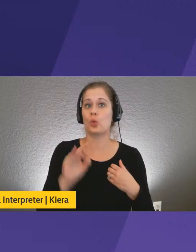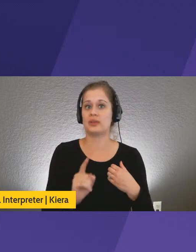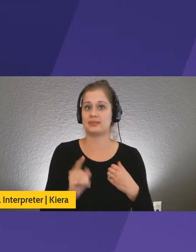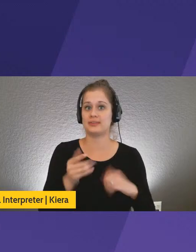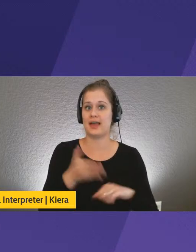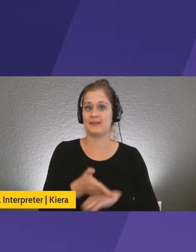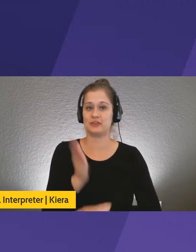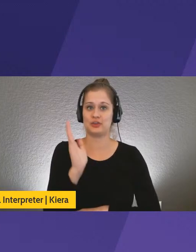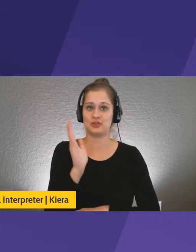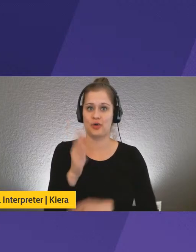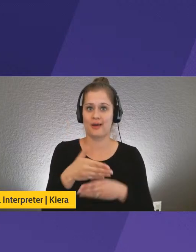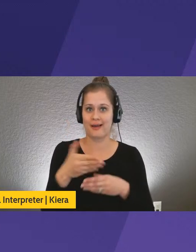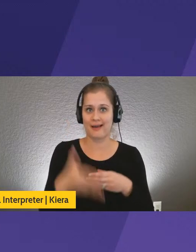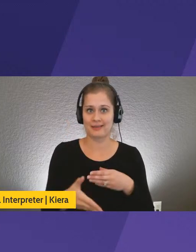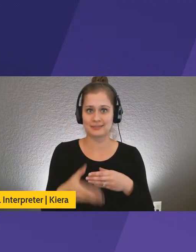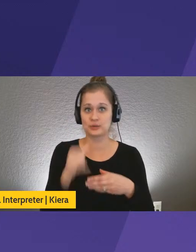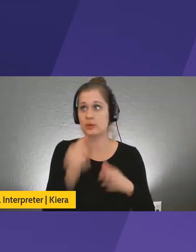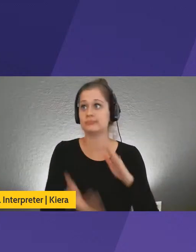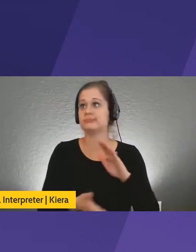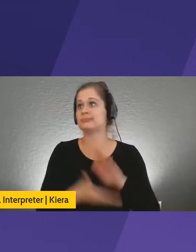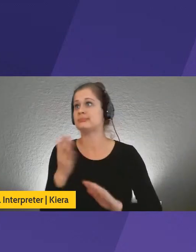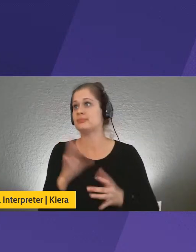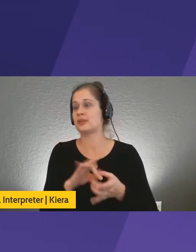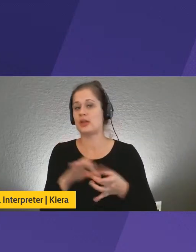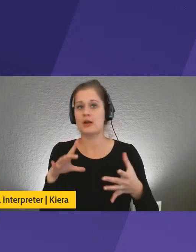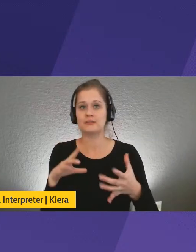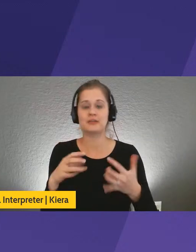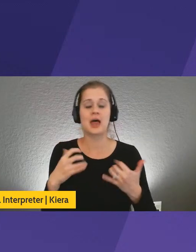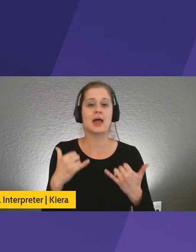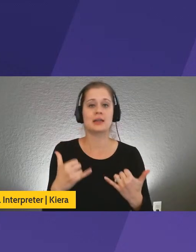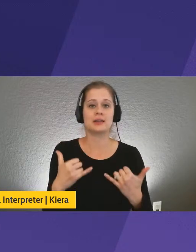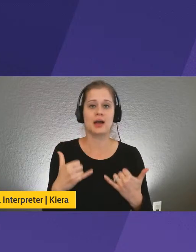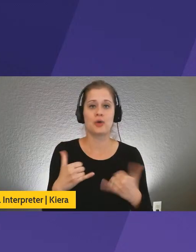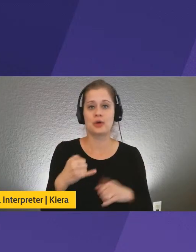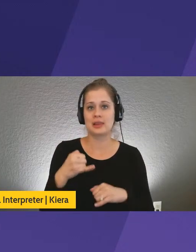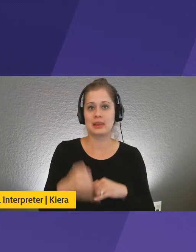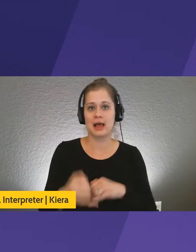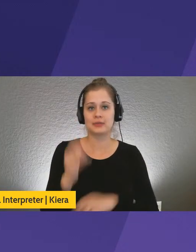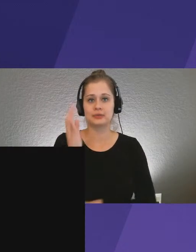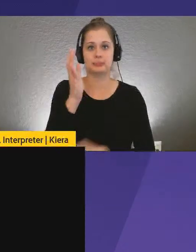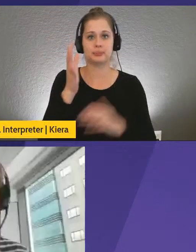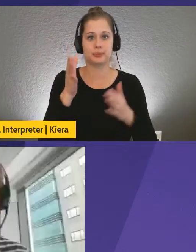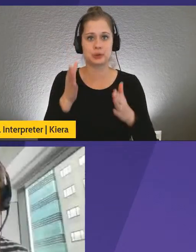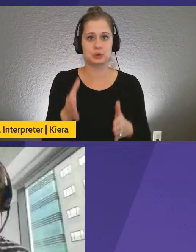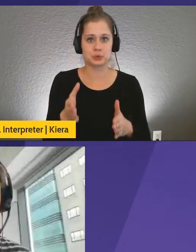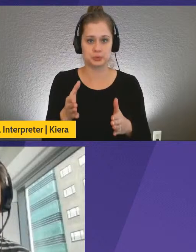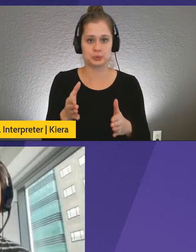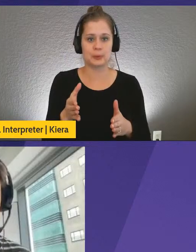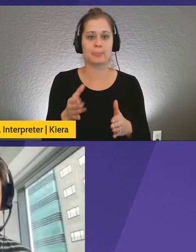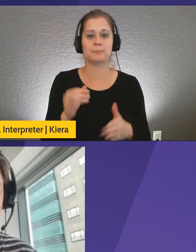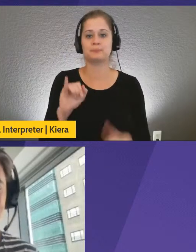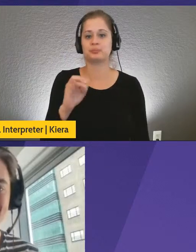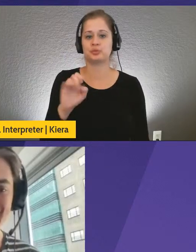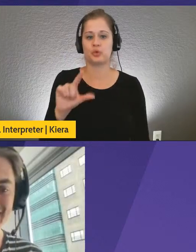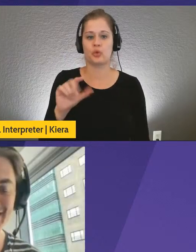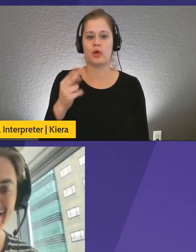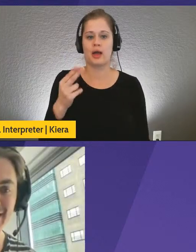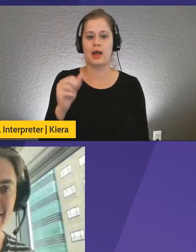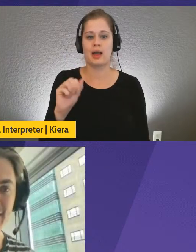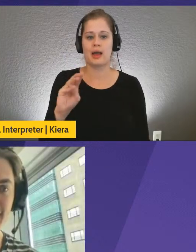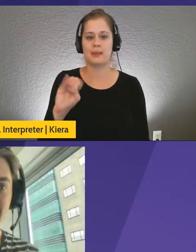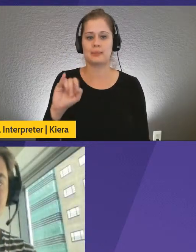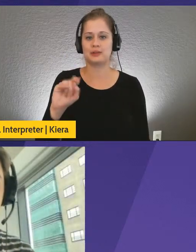don't go anywhere right now, because now we have our last speaker, that is Joel Hamilton. How